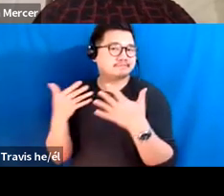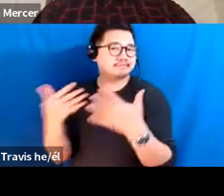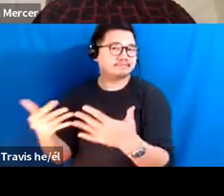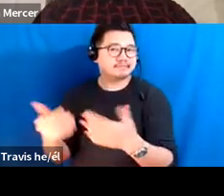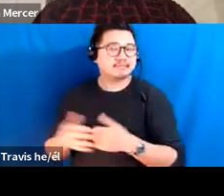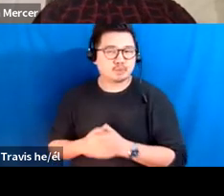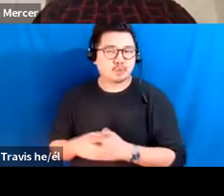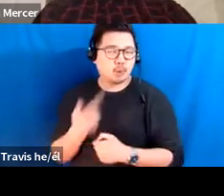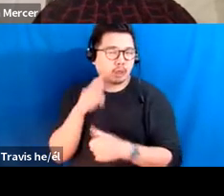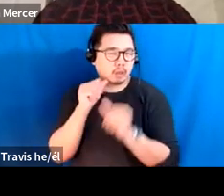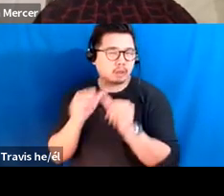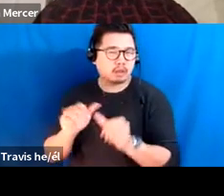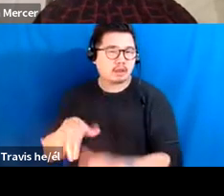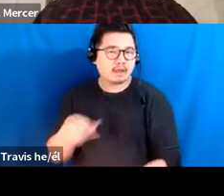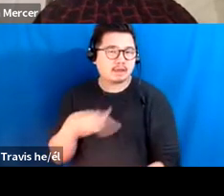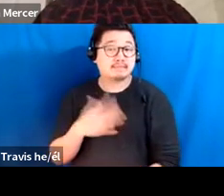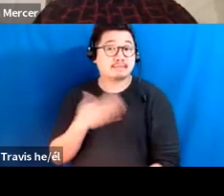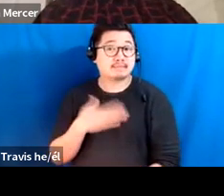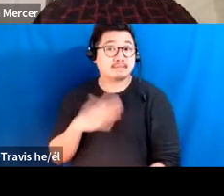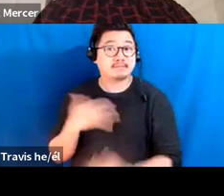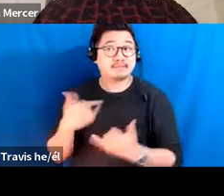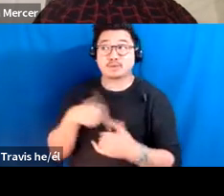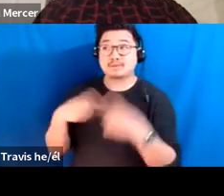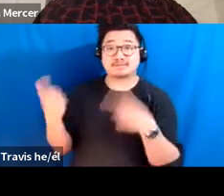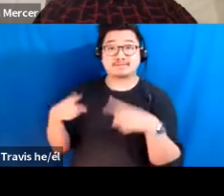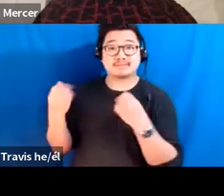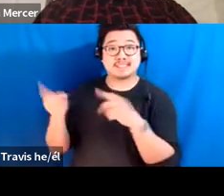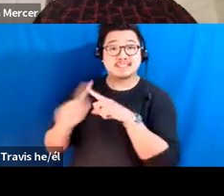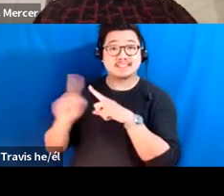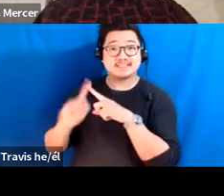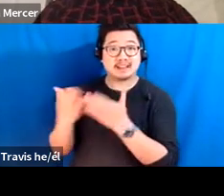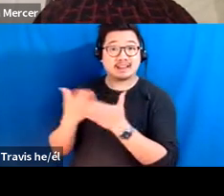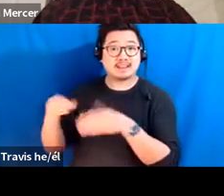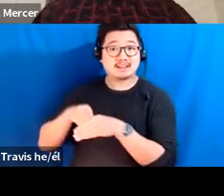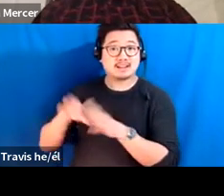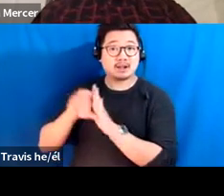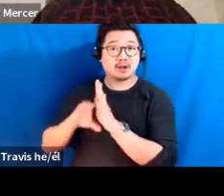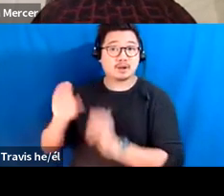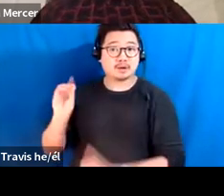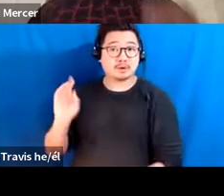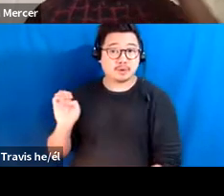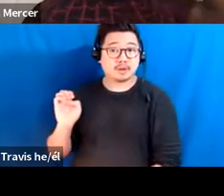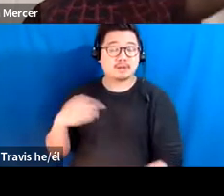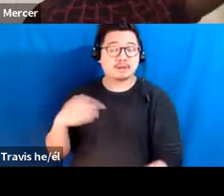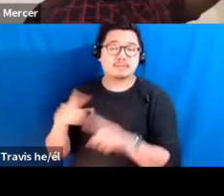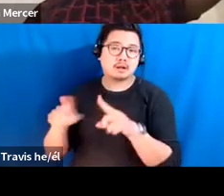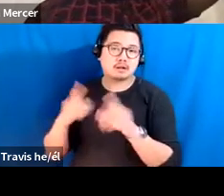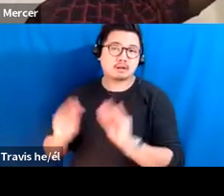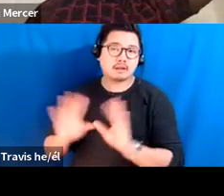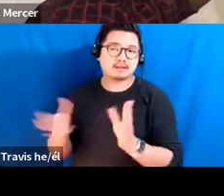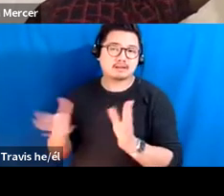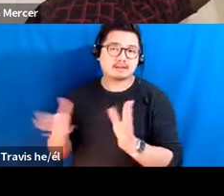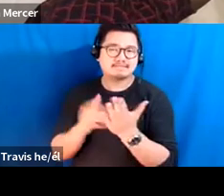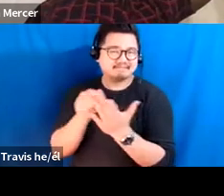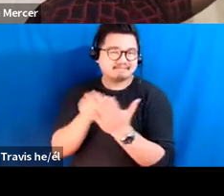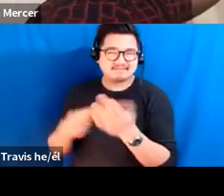to do that and i'm happy to report that we've agreed on a lot of um items in this code as you will see but there's obvious areas where you know we can't have